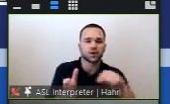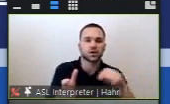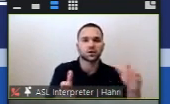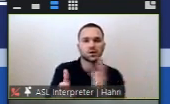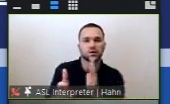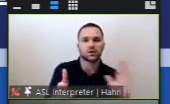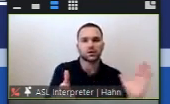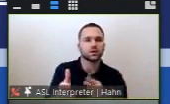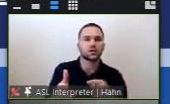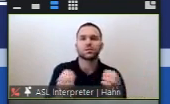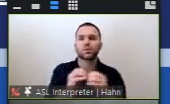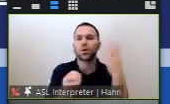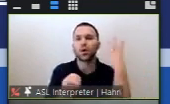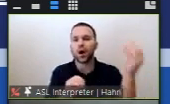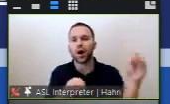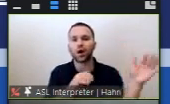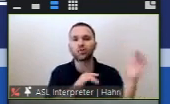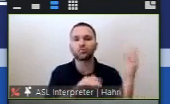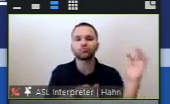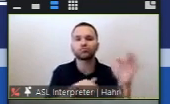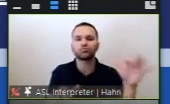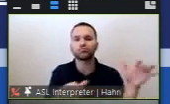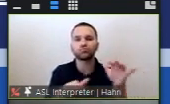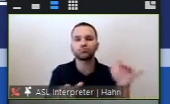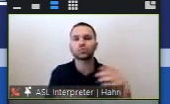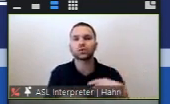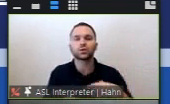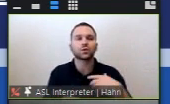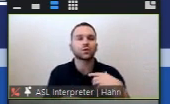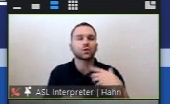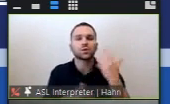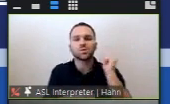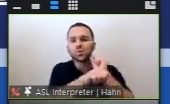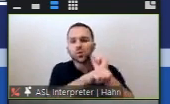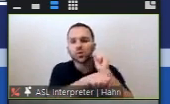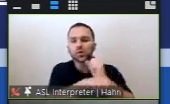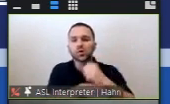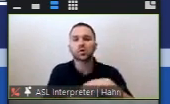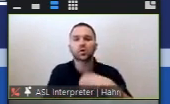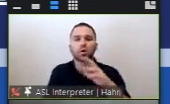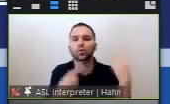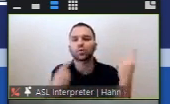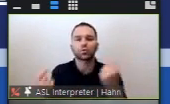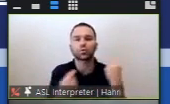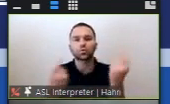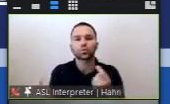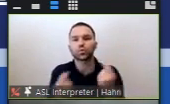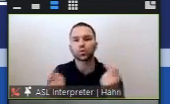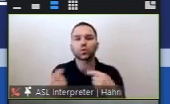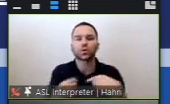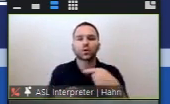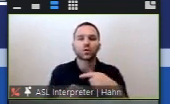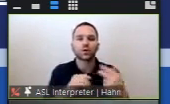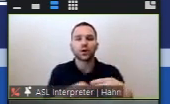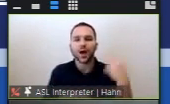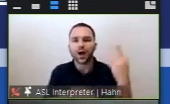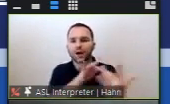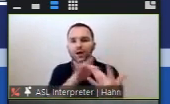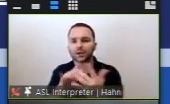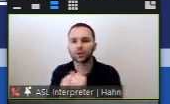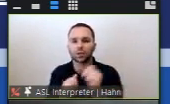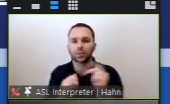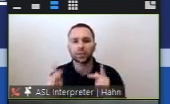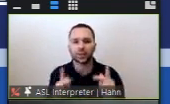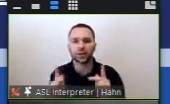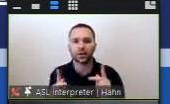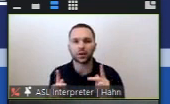about, working in the service industry or other places where they're really in contact with a large number of people. So that could certainly be part